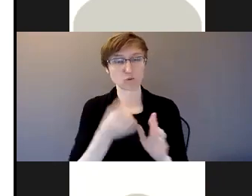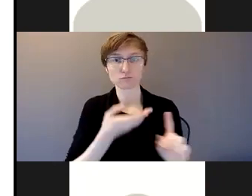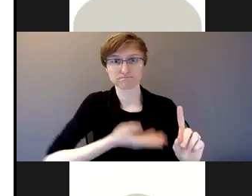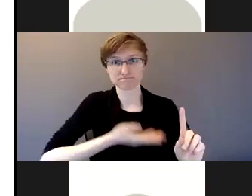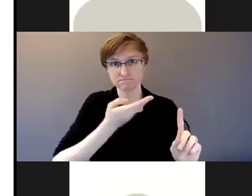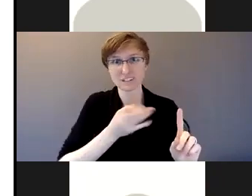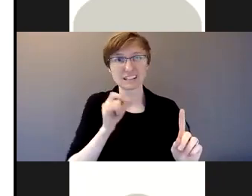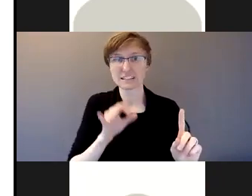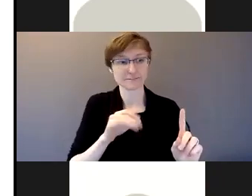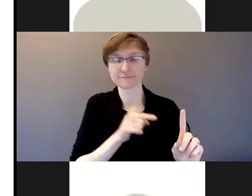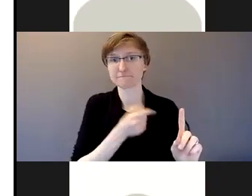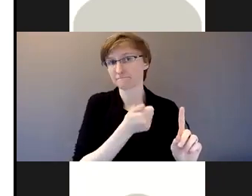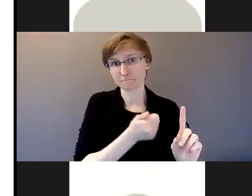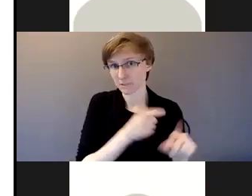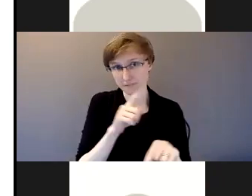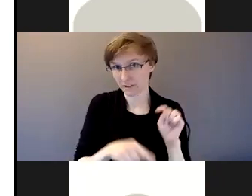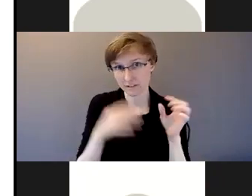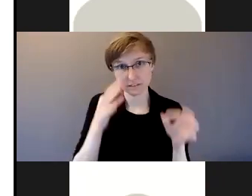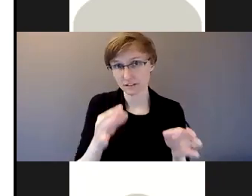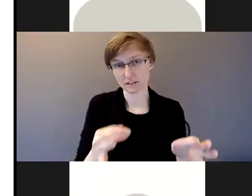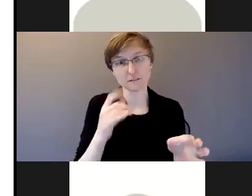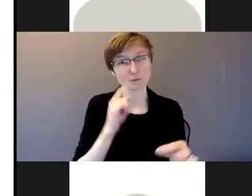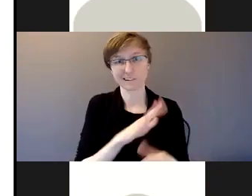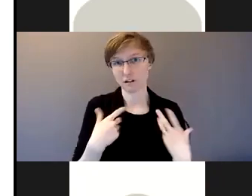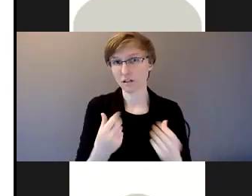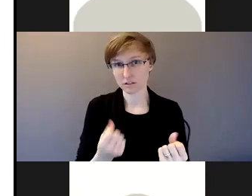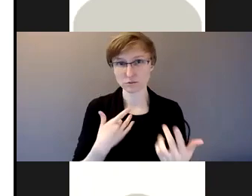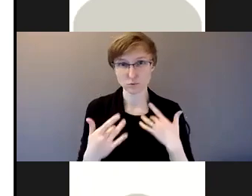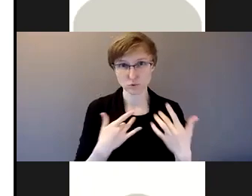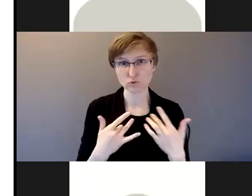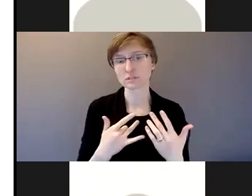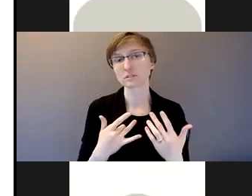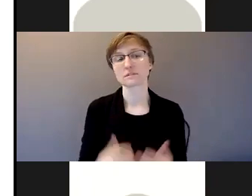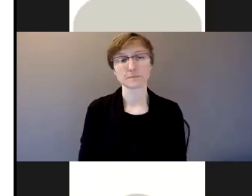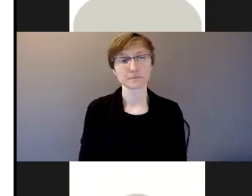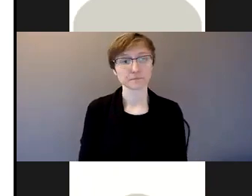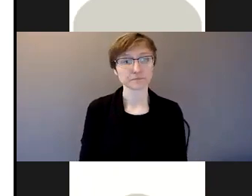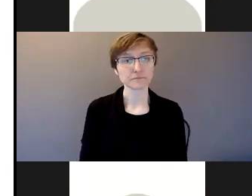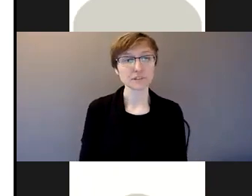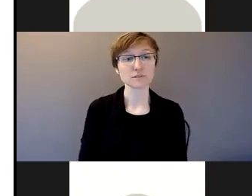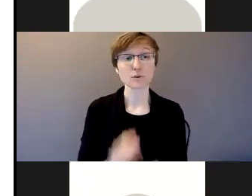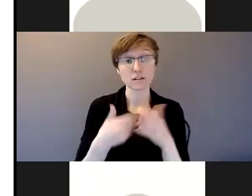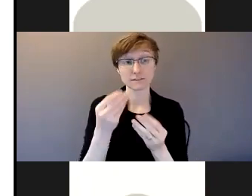provider. And that's all, again, that information will be on the Consent Capacity Board website.